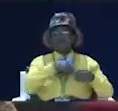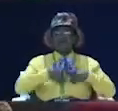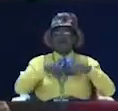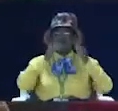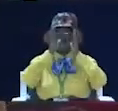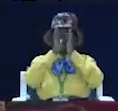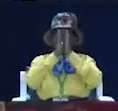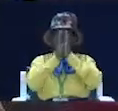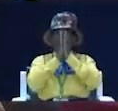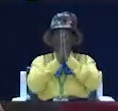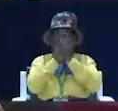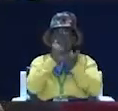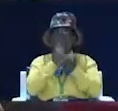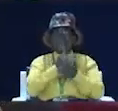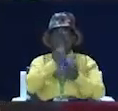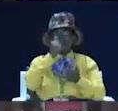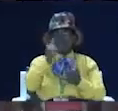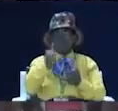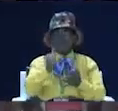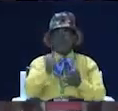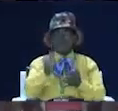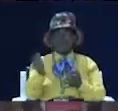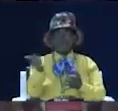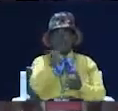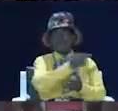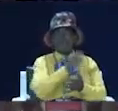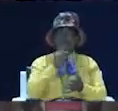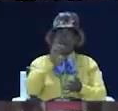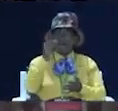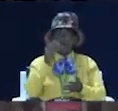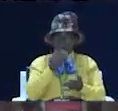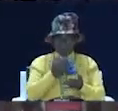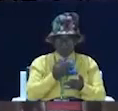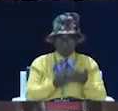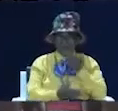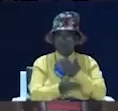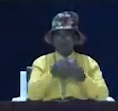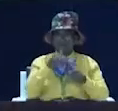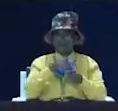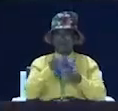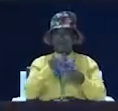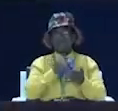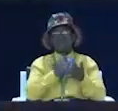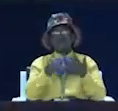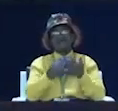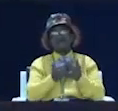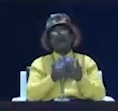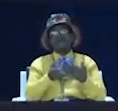Well, if you are born in January, shout another hallelujah.